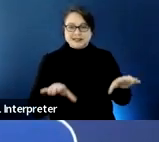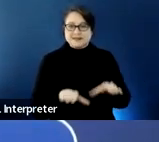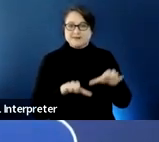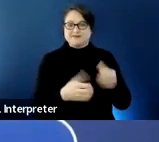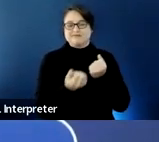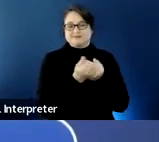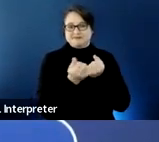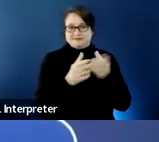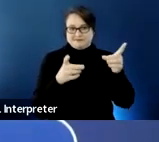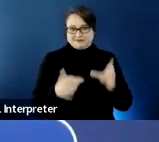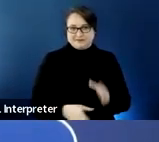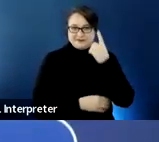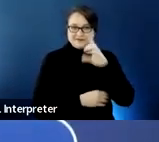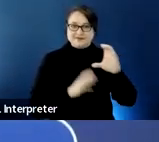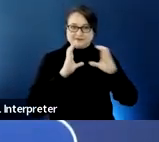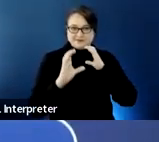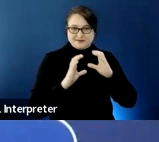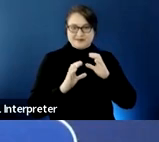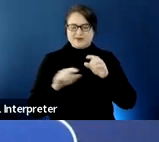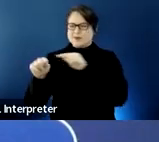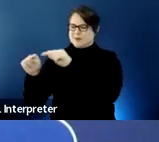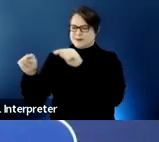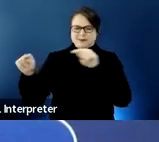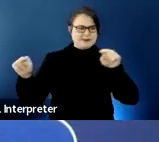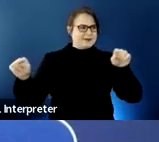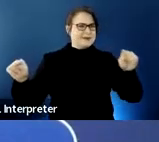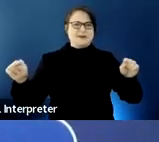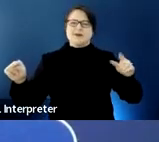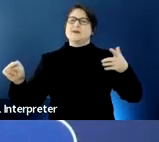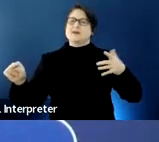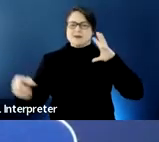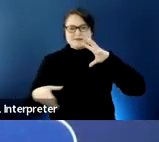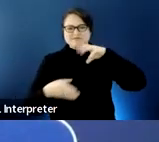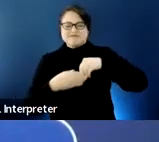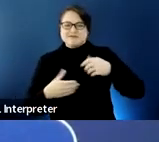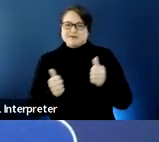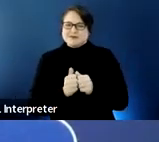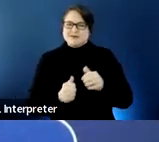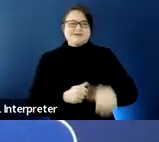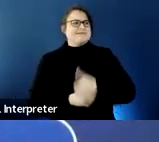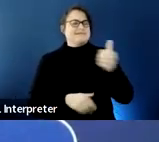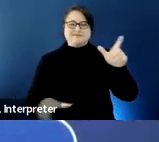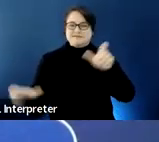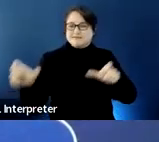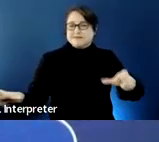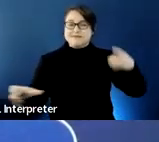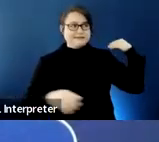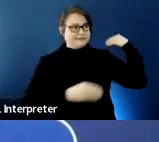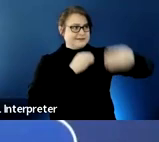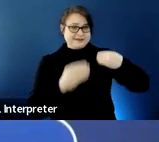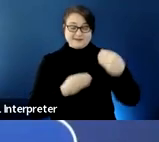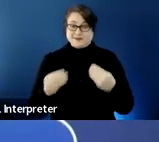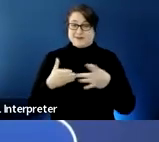for Communications. They are all part of the generations of HBCU graduates who have been leaders and innovators in public